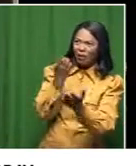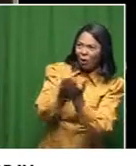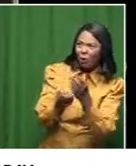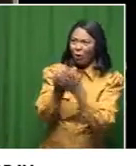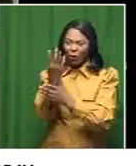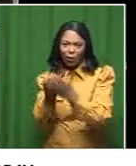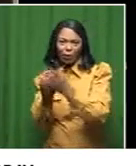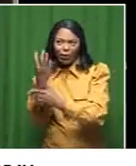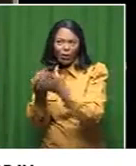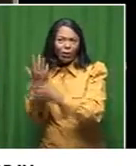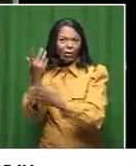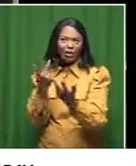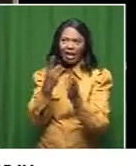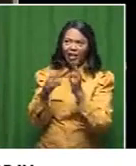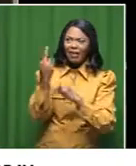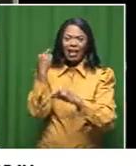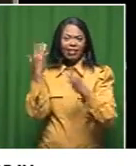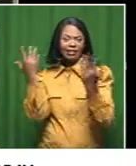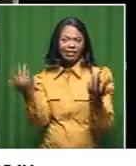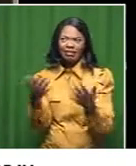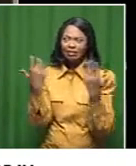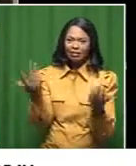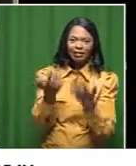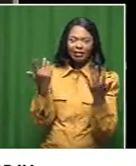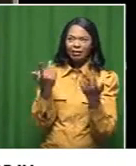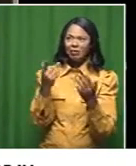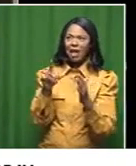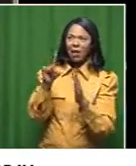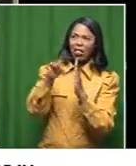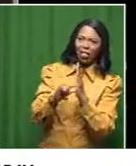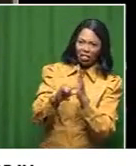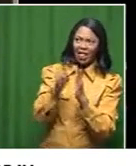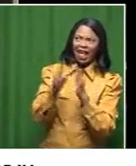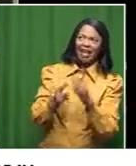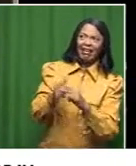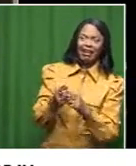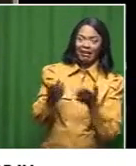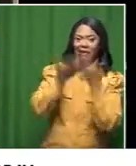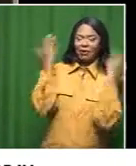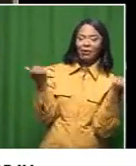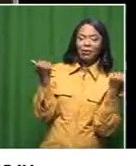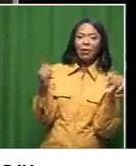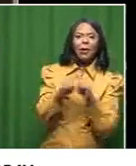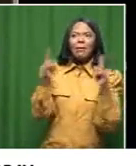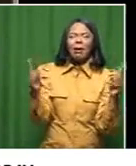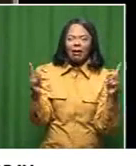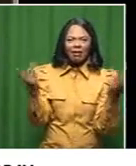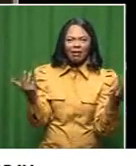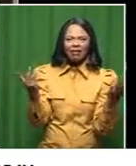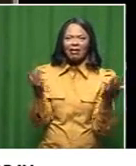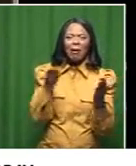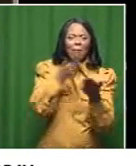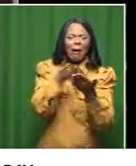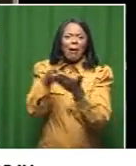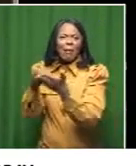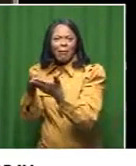probably be revised, I don't know, maybe downwards again, whatever the case may be. But we have all of these plans